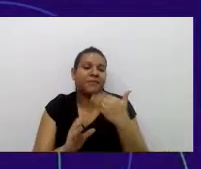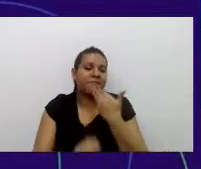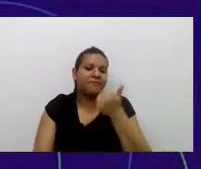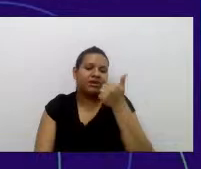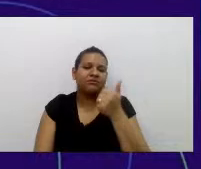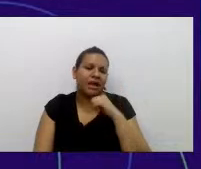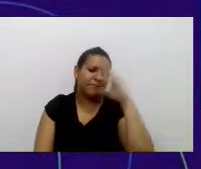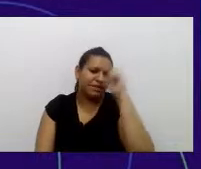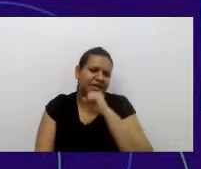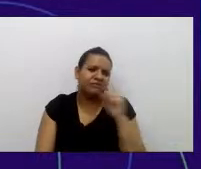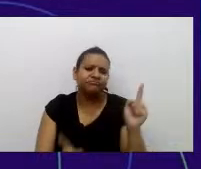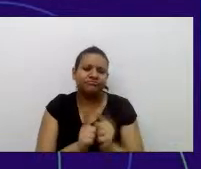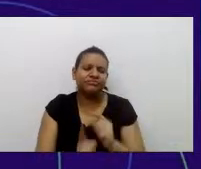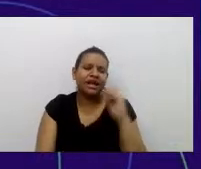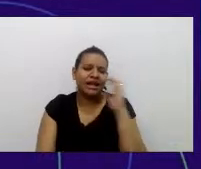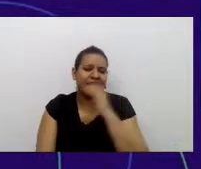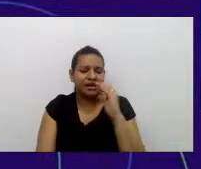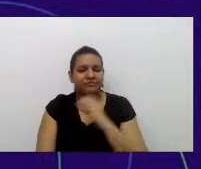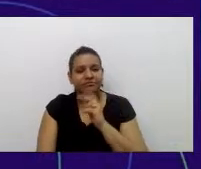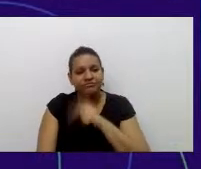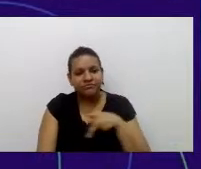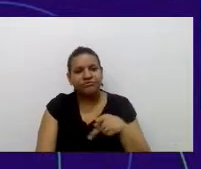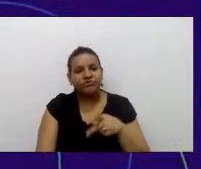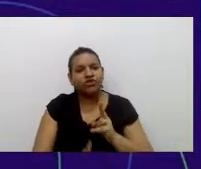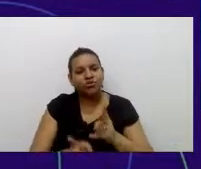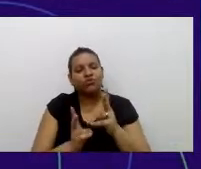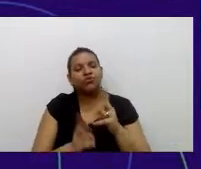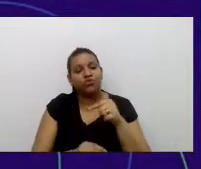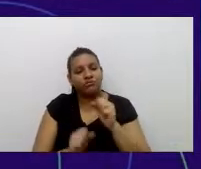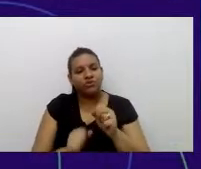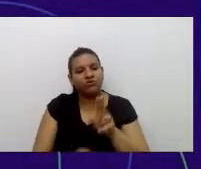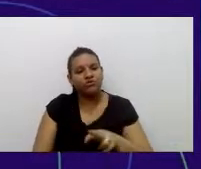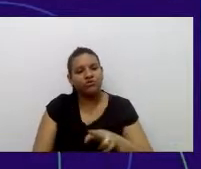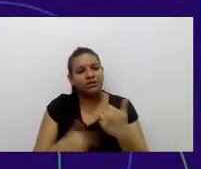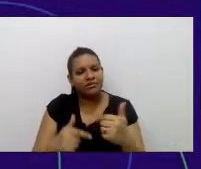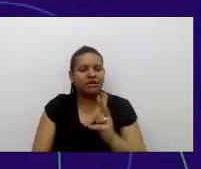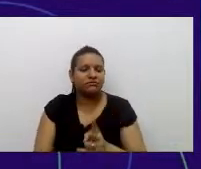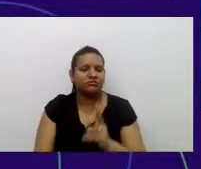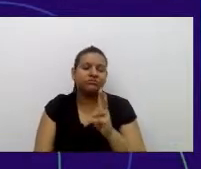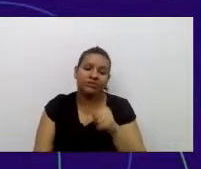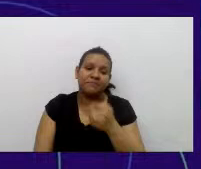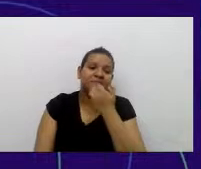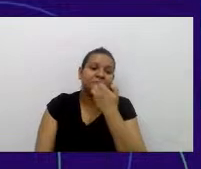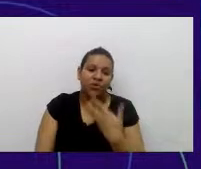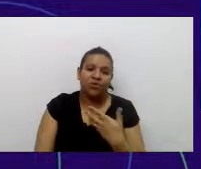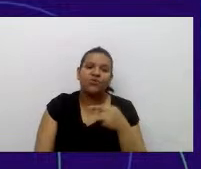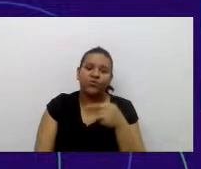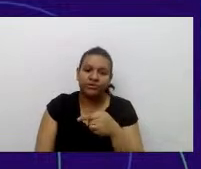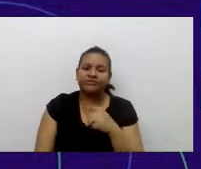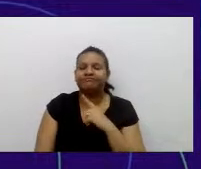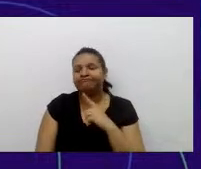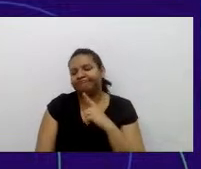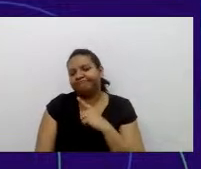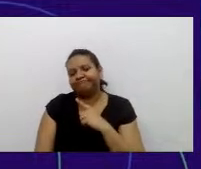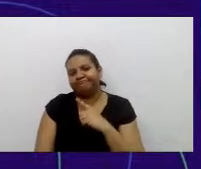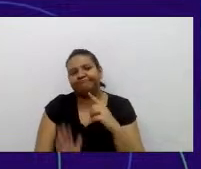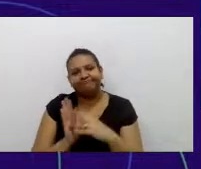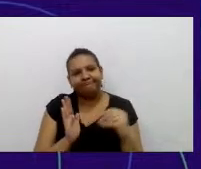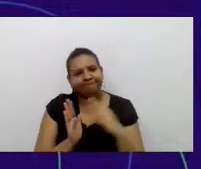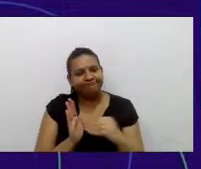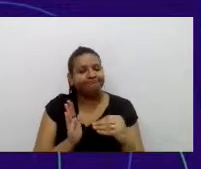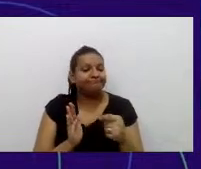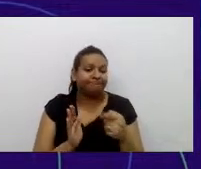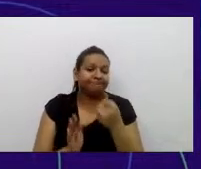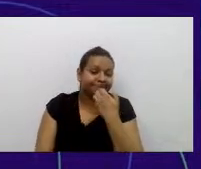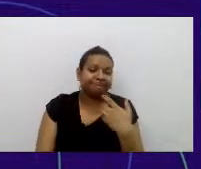We provided some good examples there. It's good for us to have our own, we all have our own teaching styles, and I think the way we have